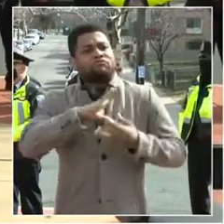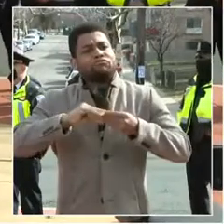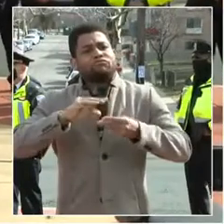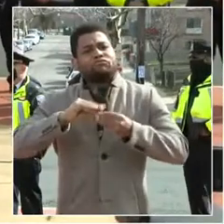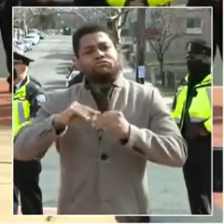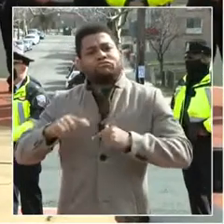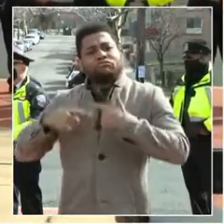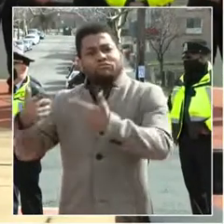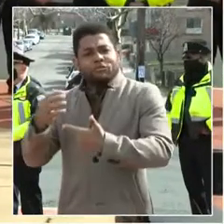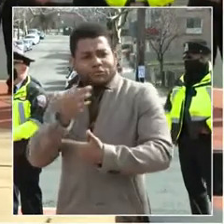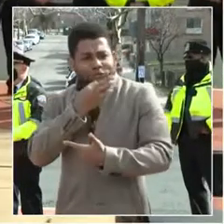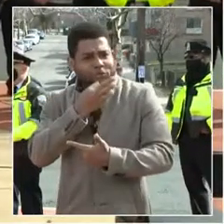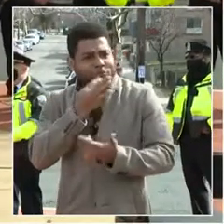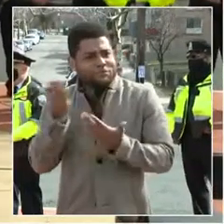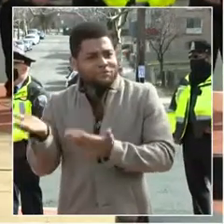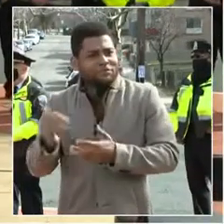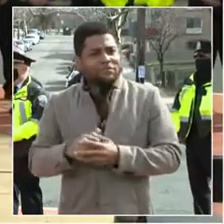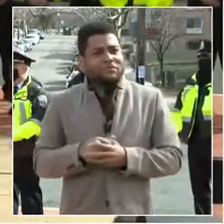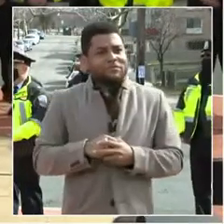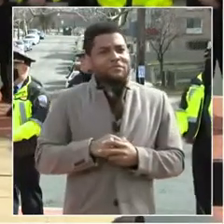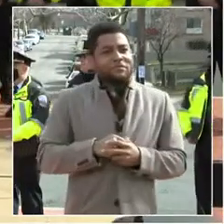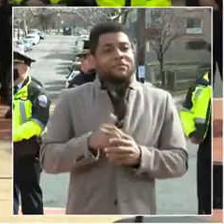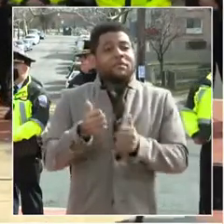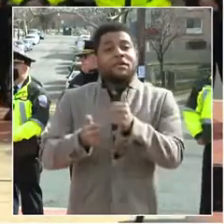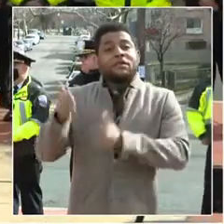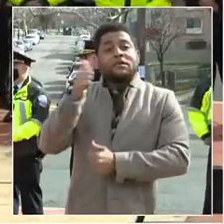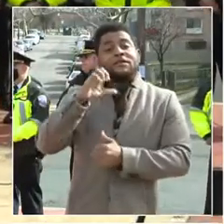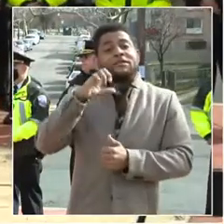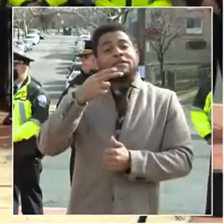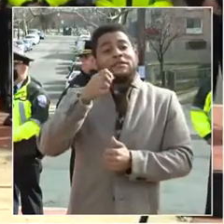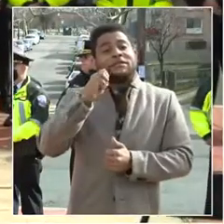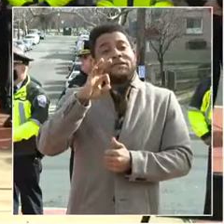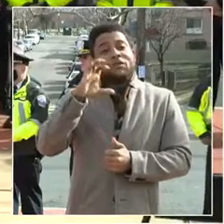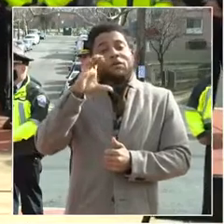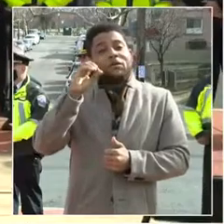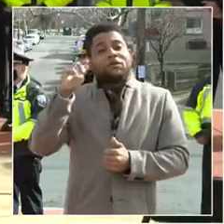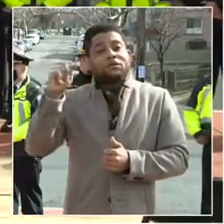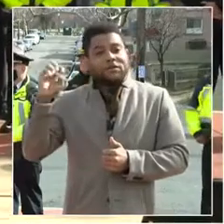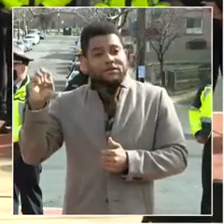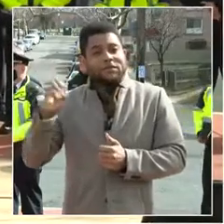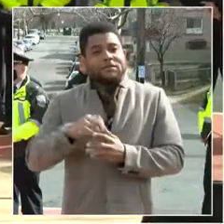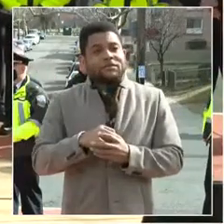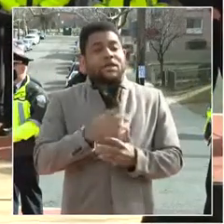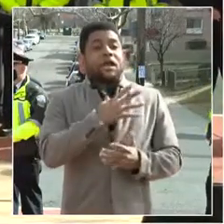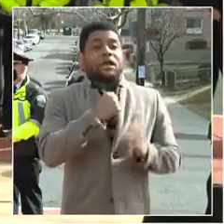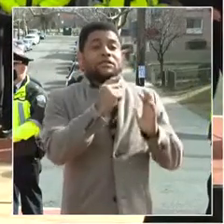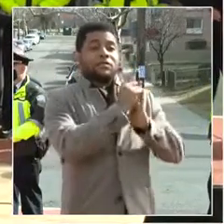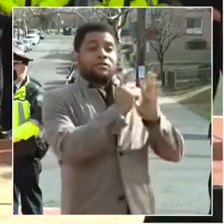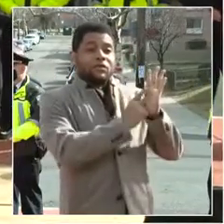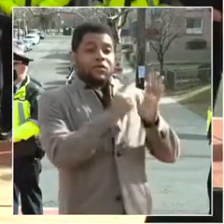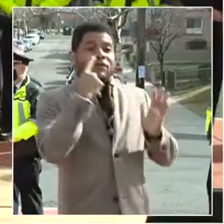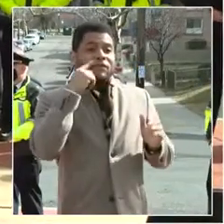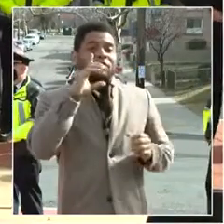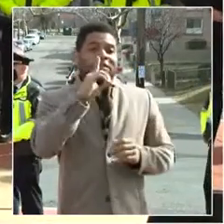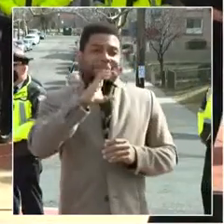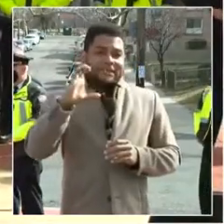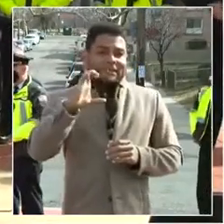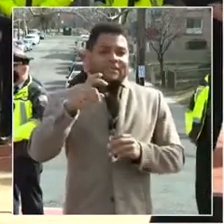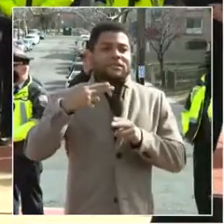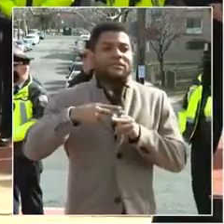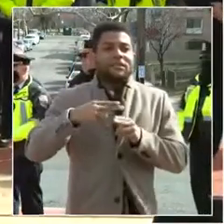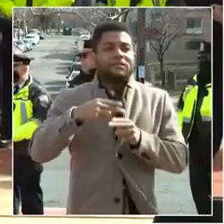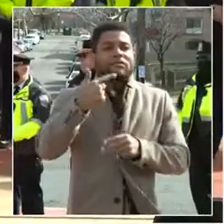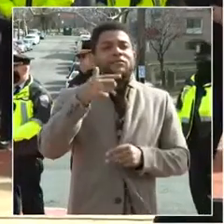Department, Chief Conti, as well as the United States Attorney for the District of Columbia, Matthew Graves.